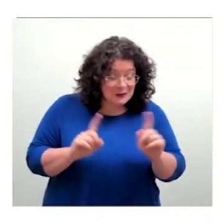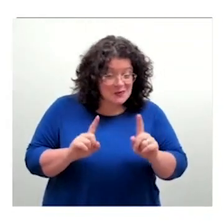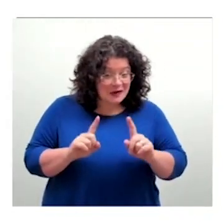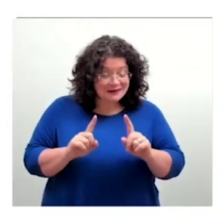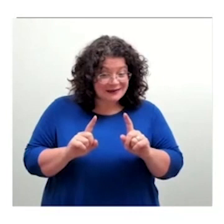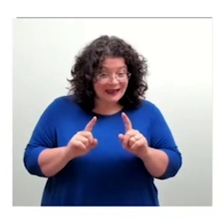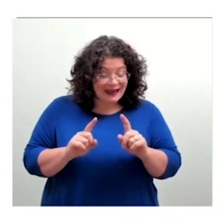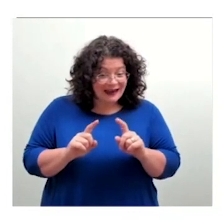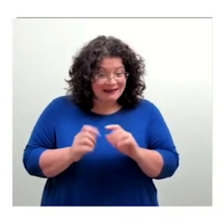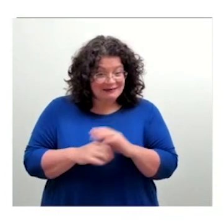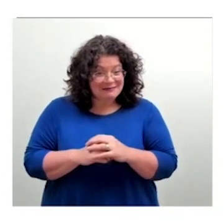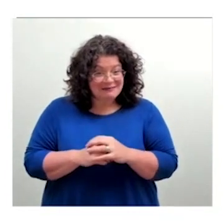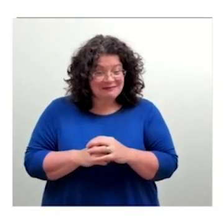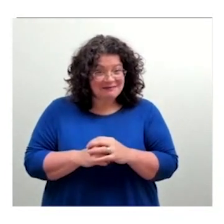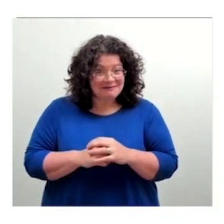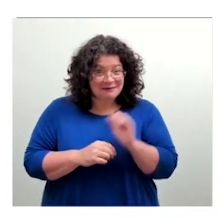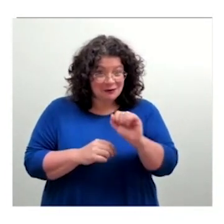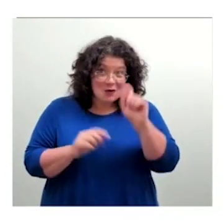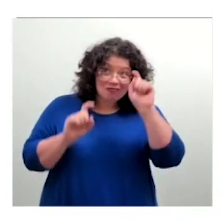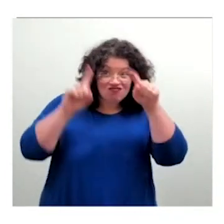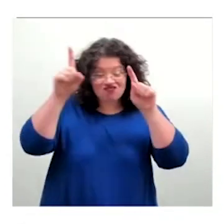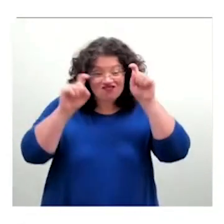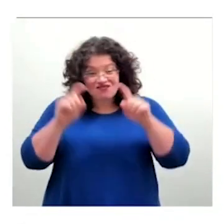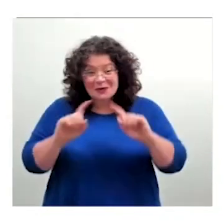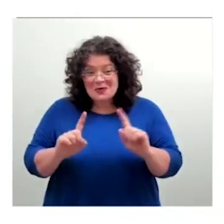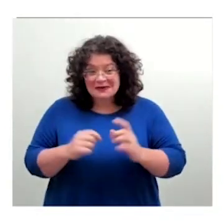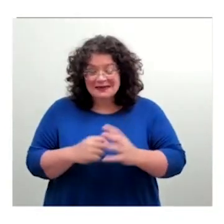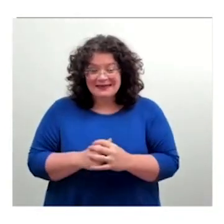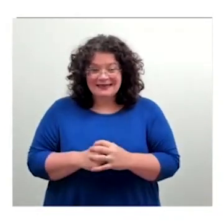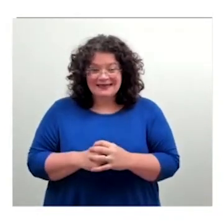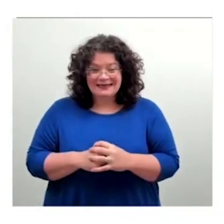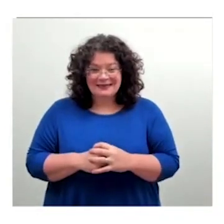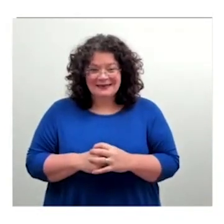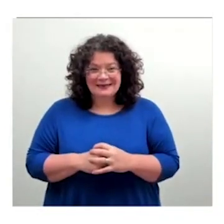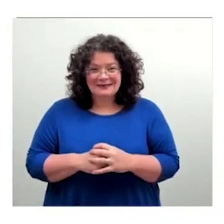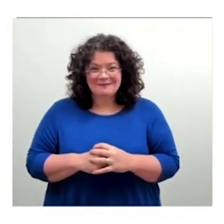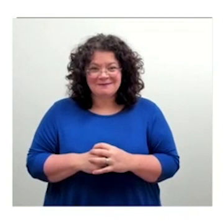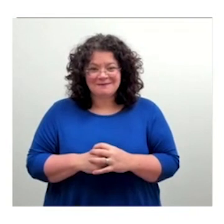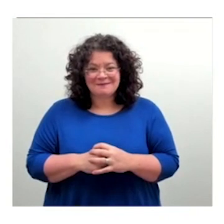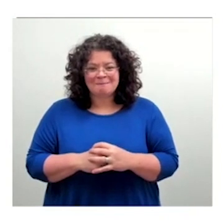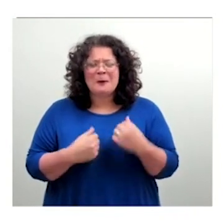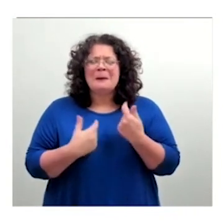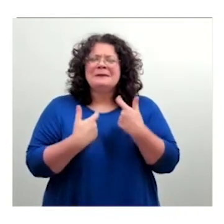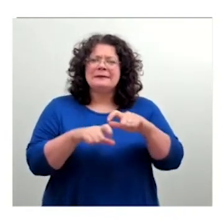I'm still working on one. Oh, under wraps.